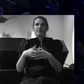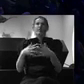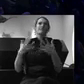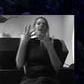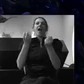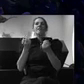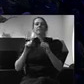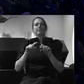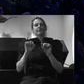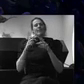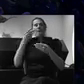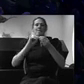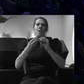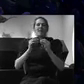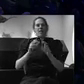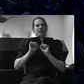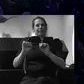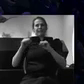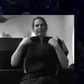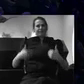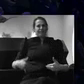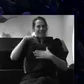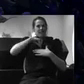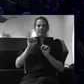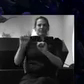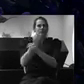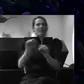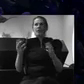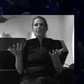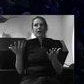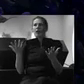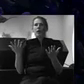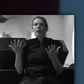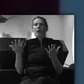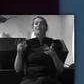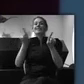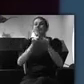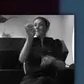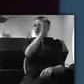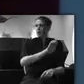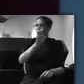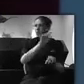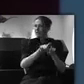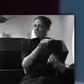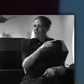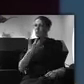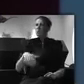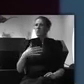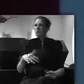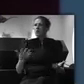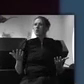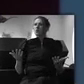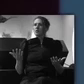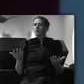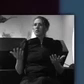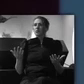We all know the stories about infections that are antibiotic resistant. It's increasing at an alarming